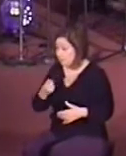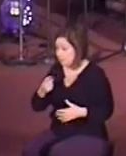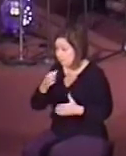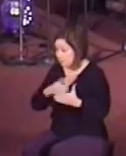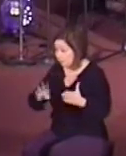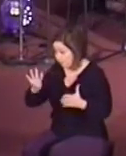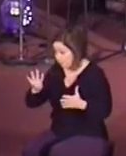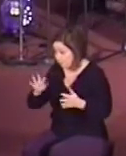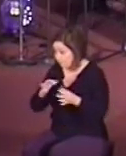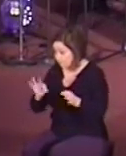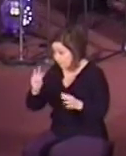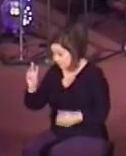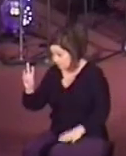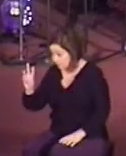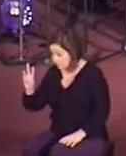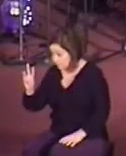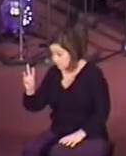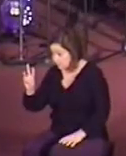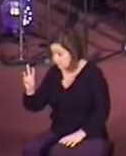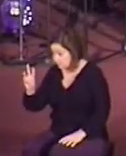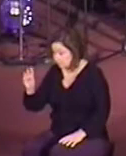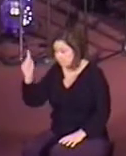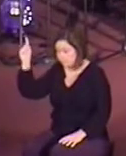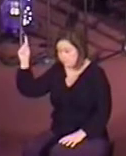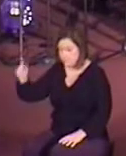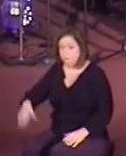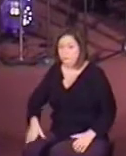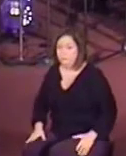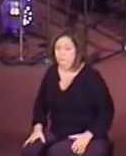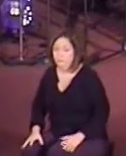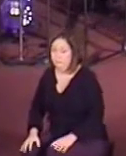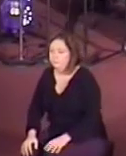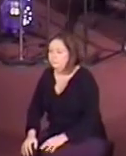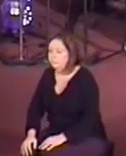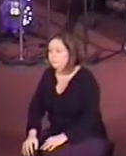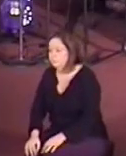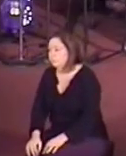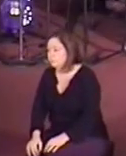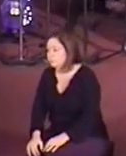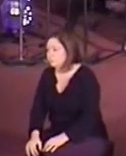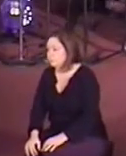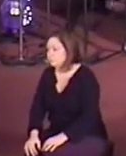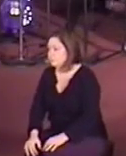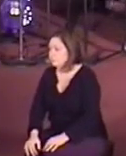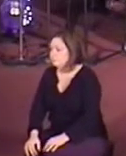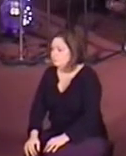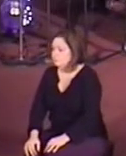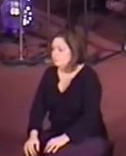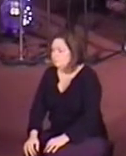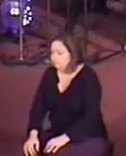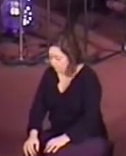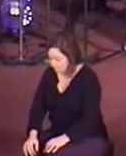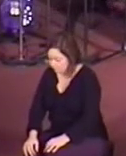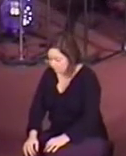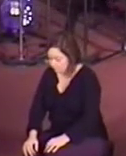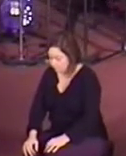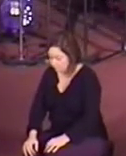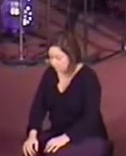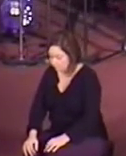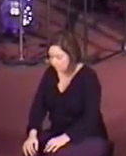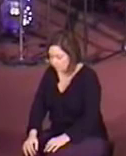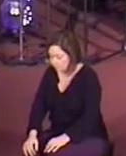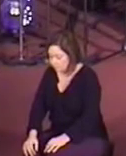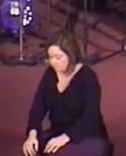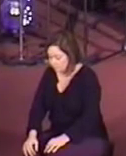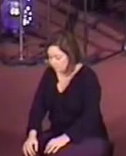4, verse 6, he says, "Therefore I issued a decree to bring in all the wise men of Babylon before me, that they might